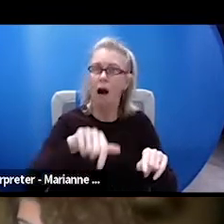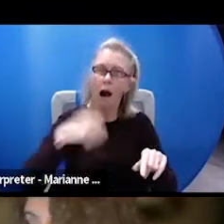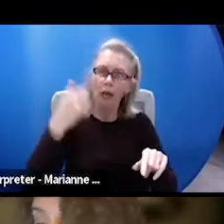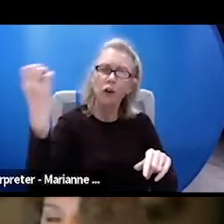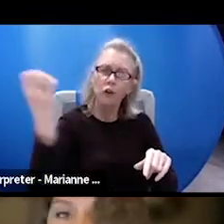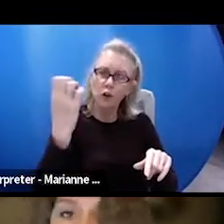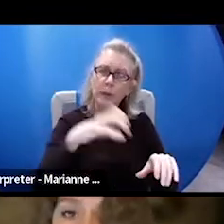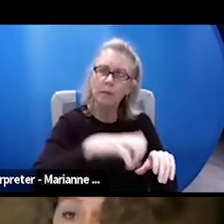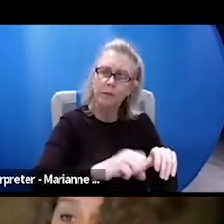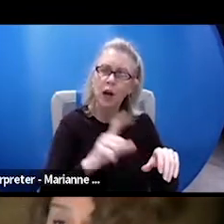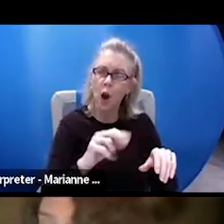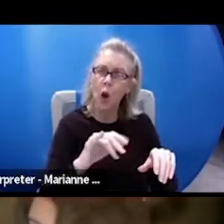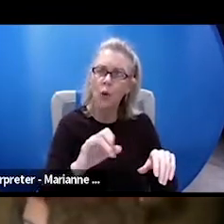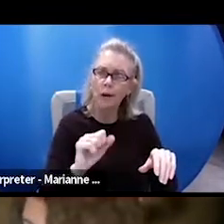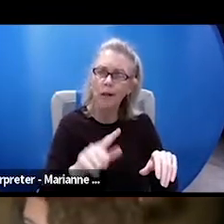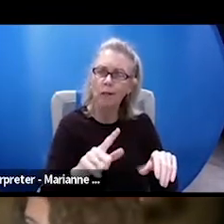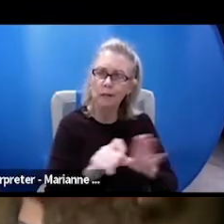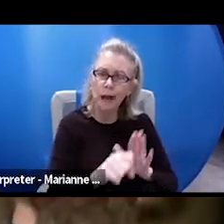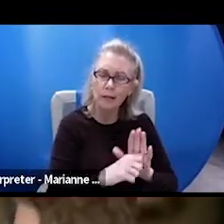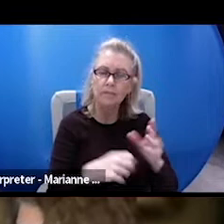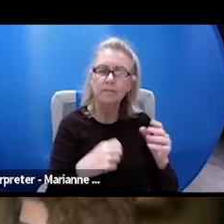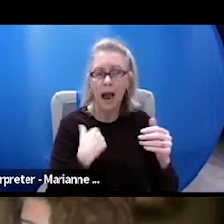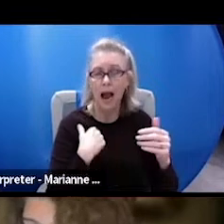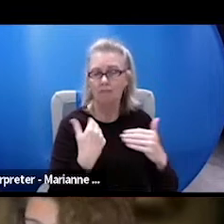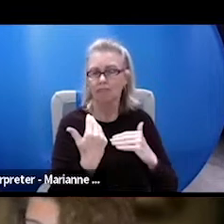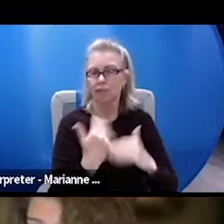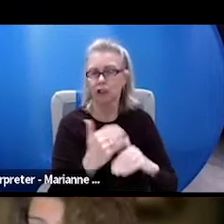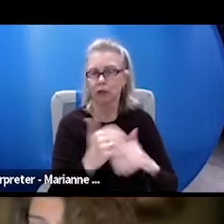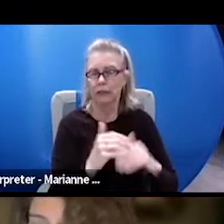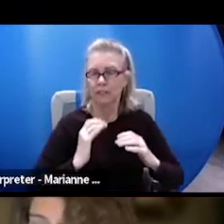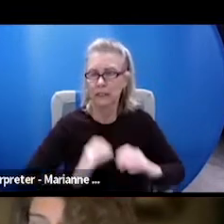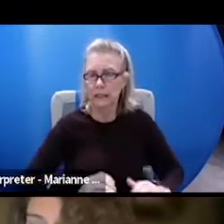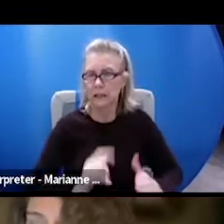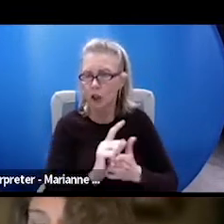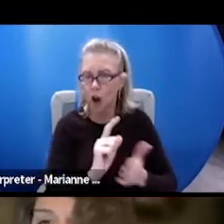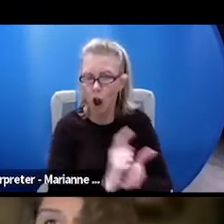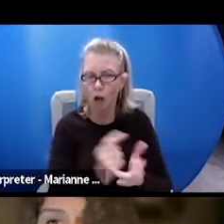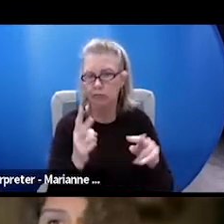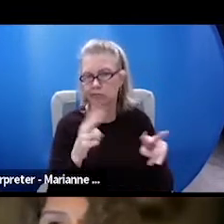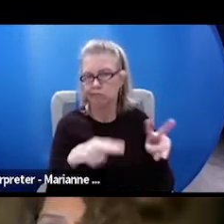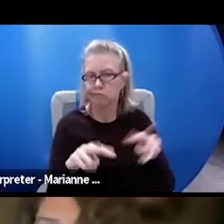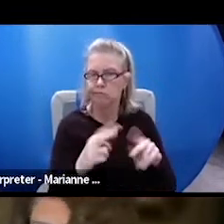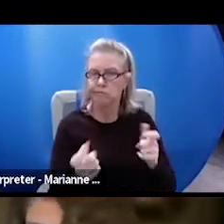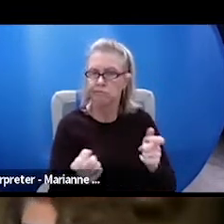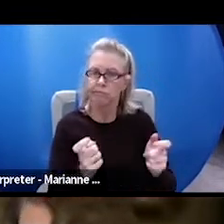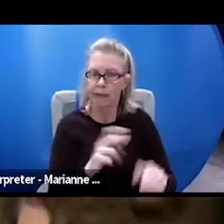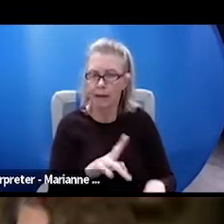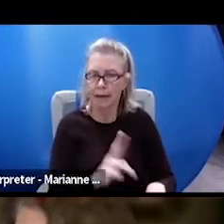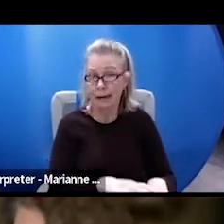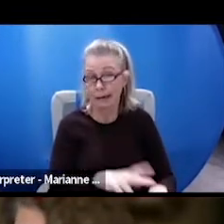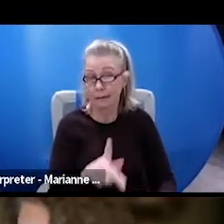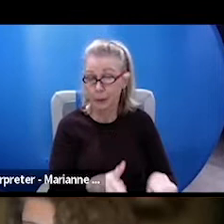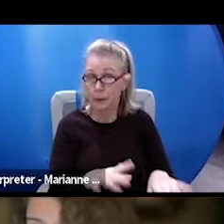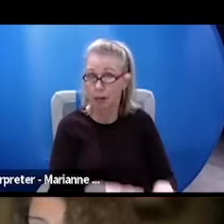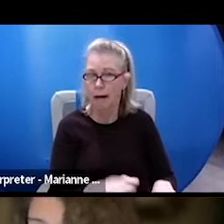states, introduced restrictive citizenship laws and sought to monitor and control the indigenous population and their